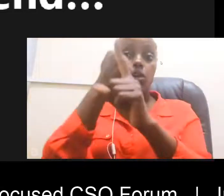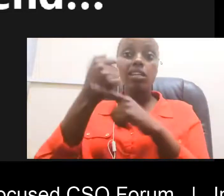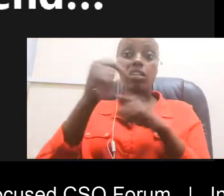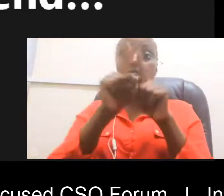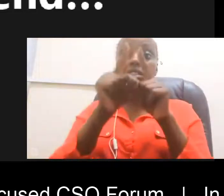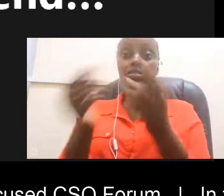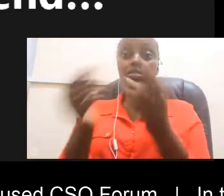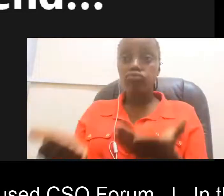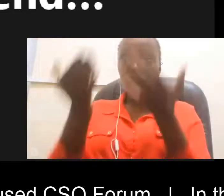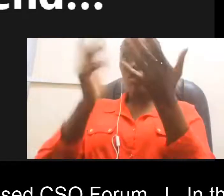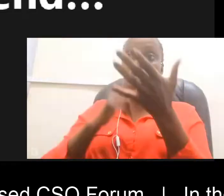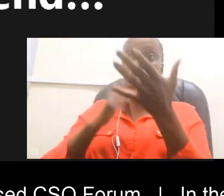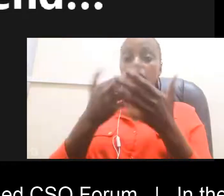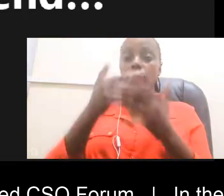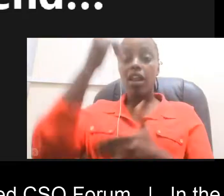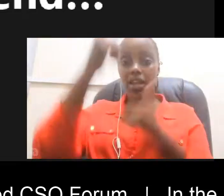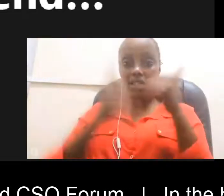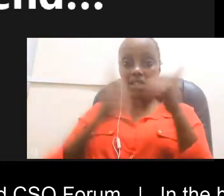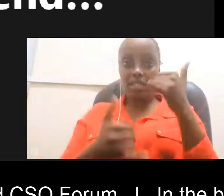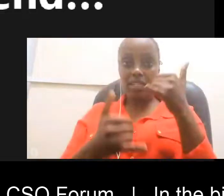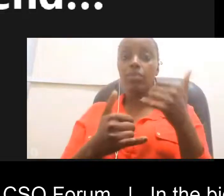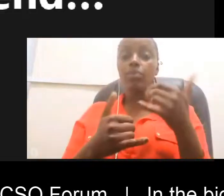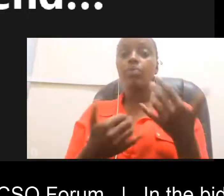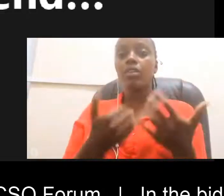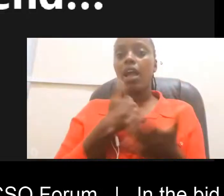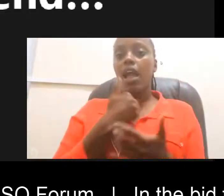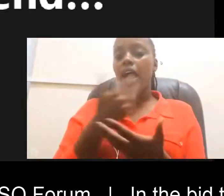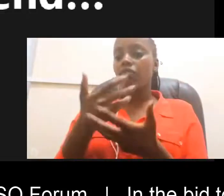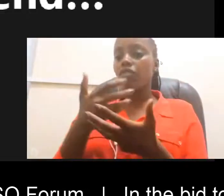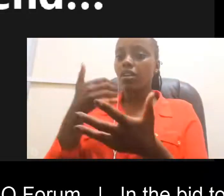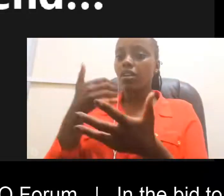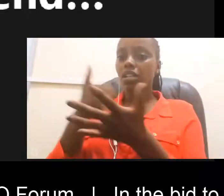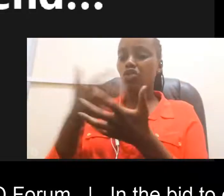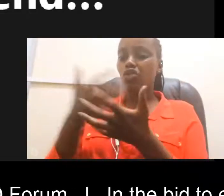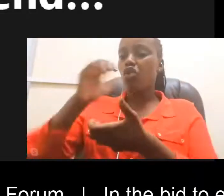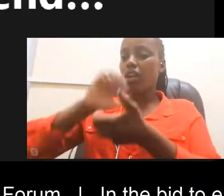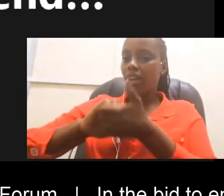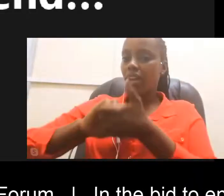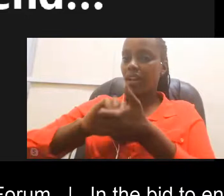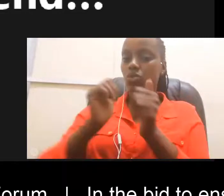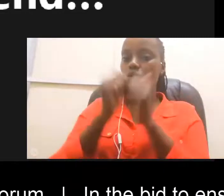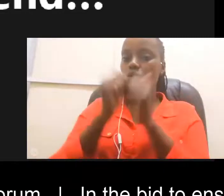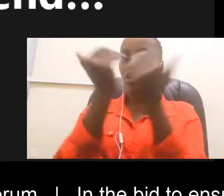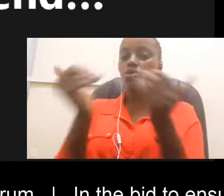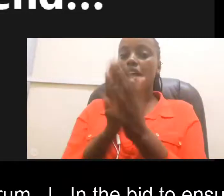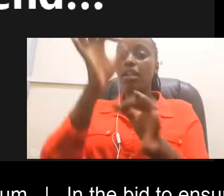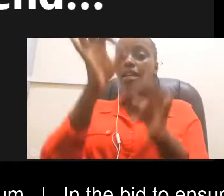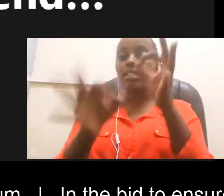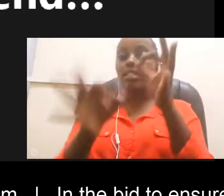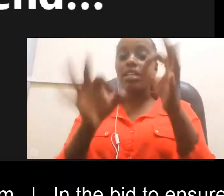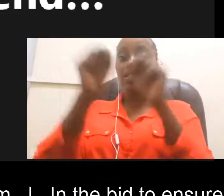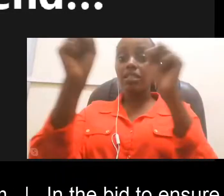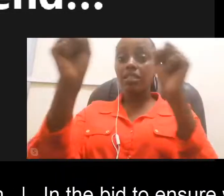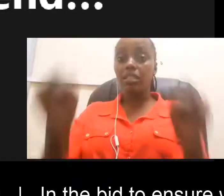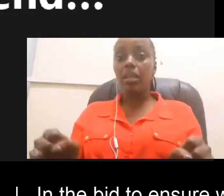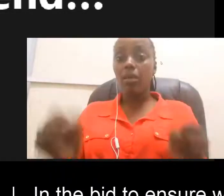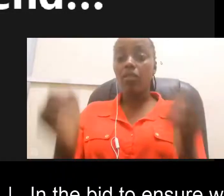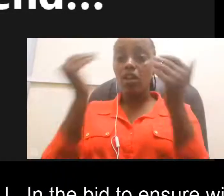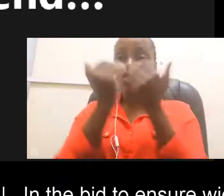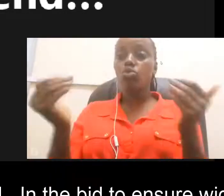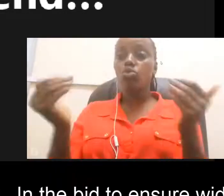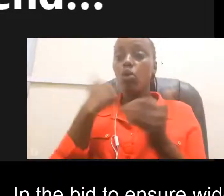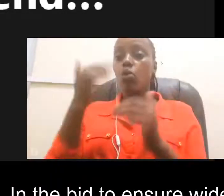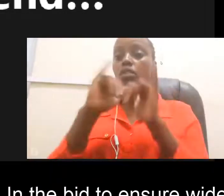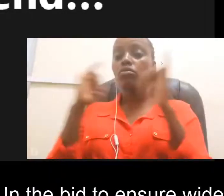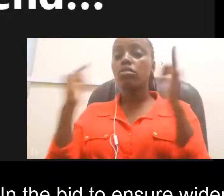resources. Lastly, I have engaged in children in the justice system and children who've been under institutional